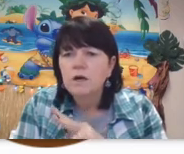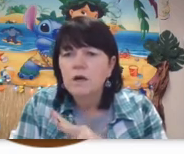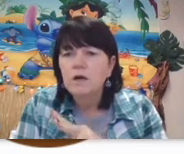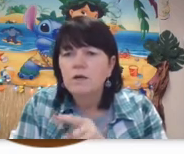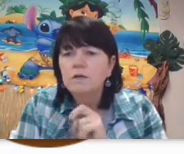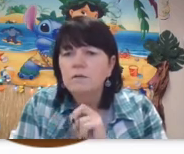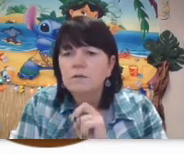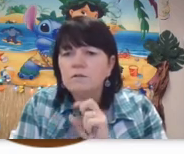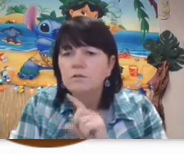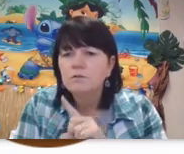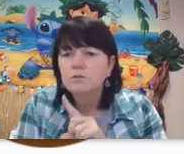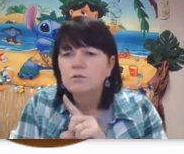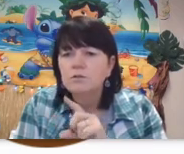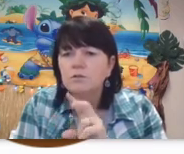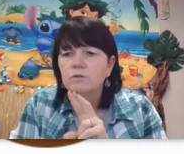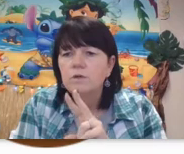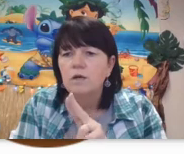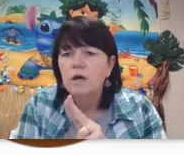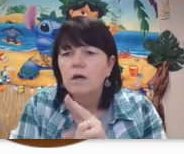Tr-uck.